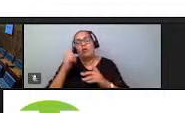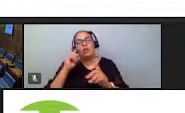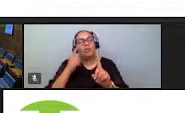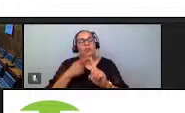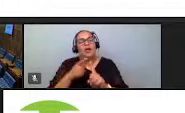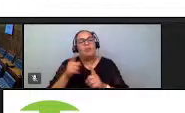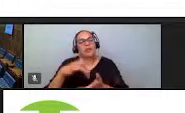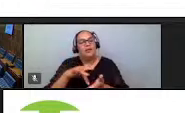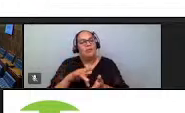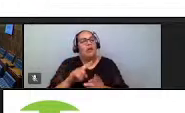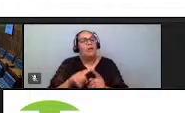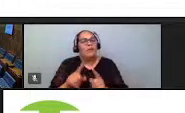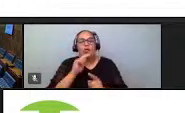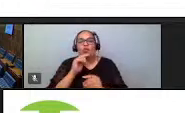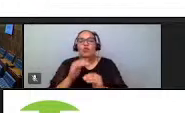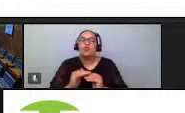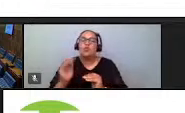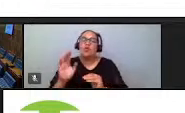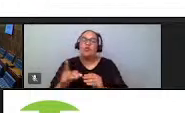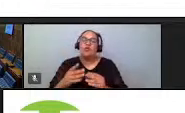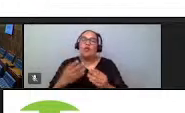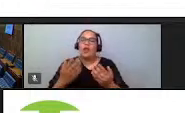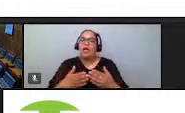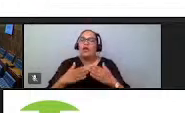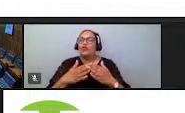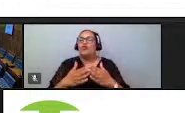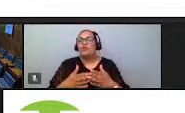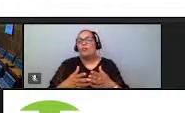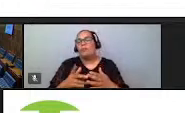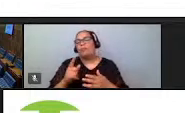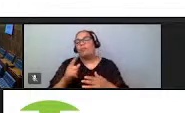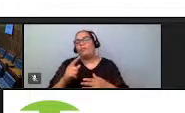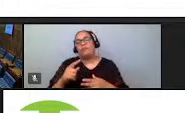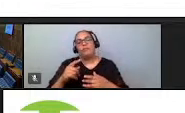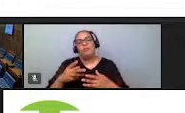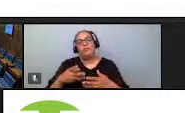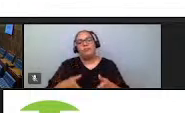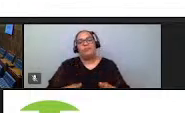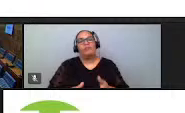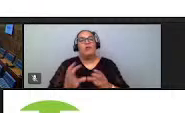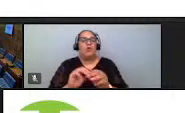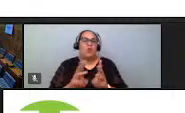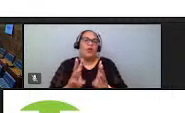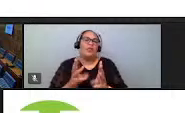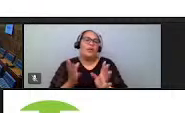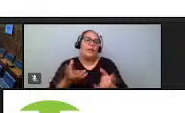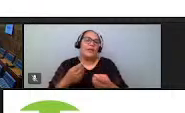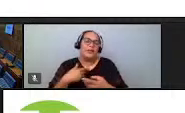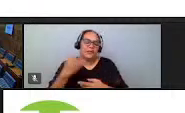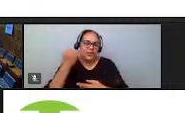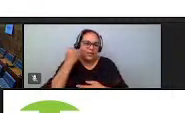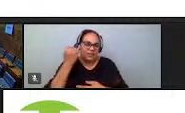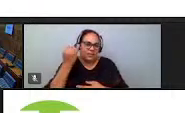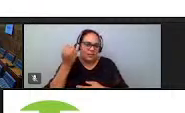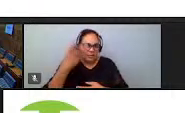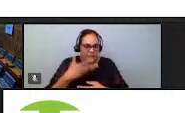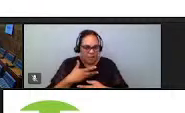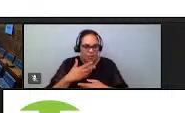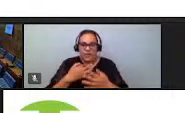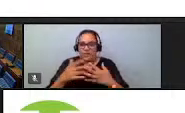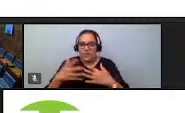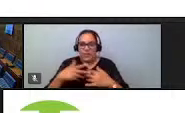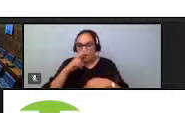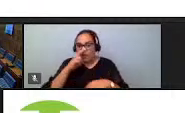teraline way but in fact it's more trip gear than anything else um so that just gives you an indication as I say if anybody